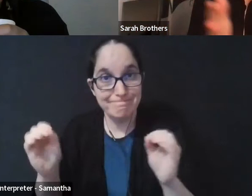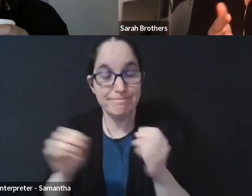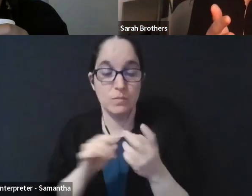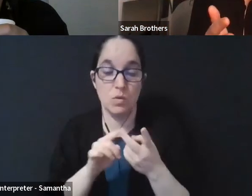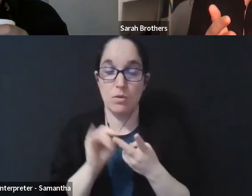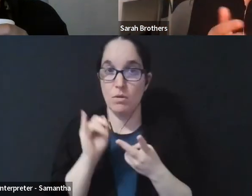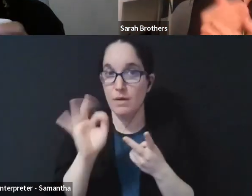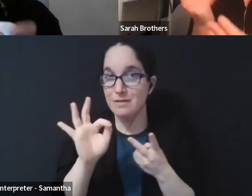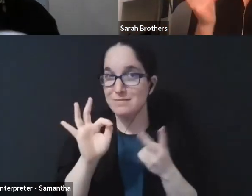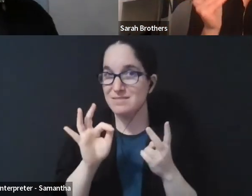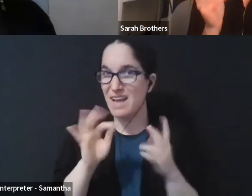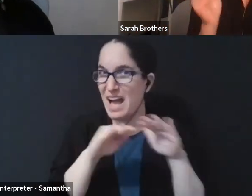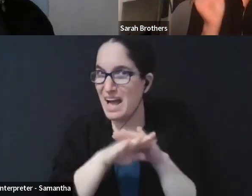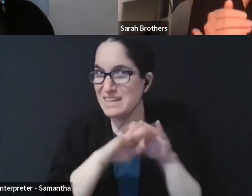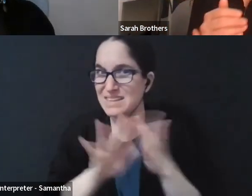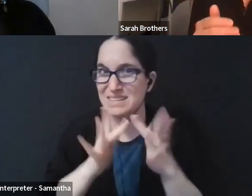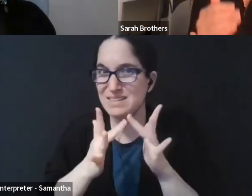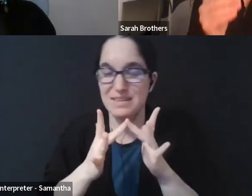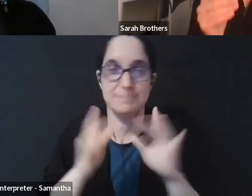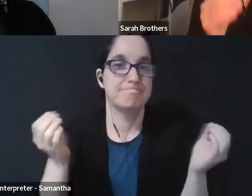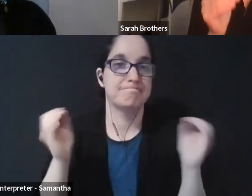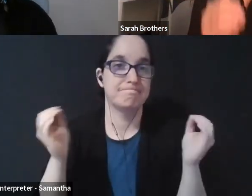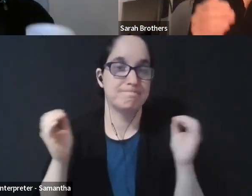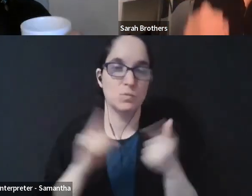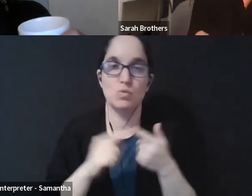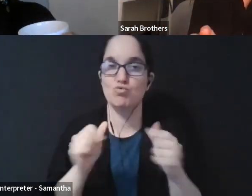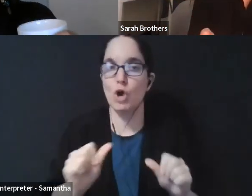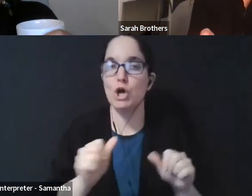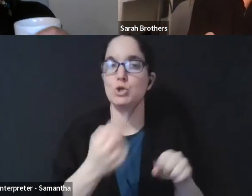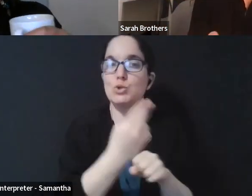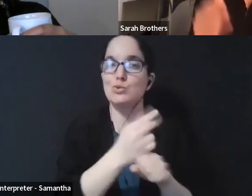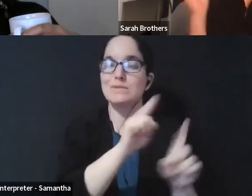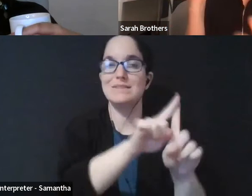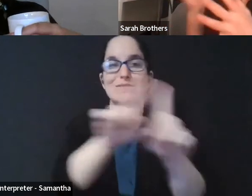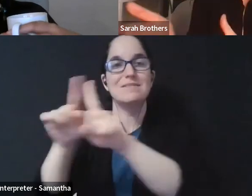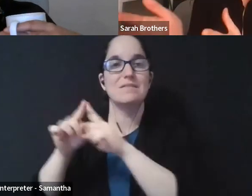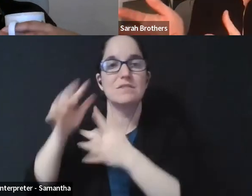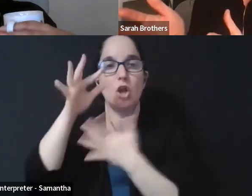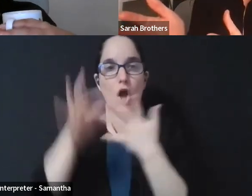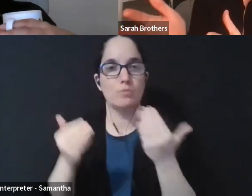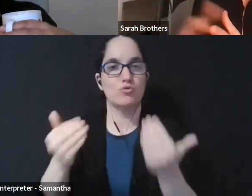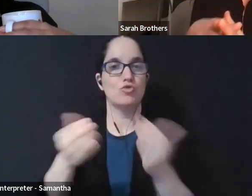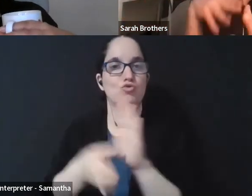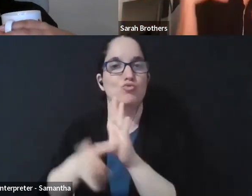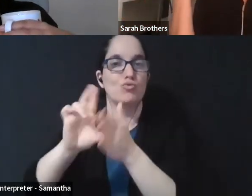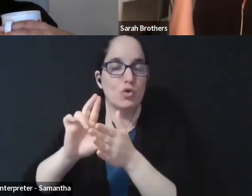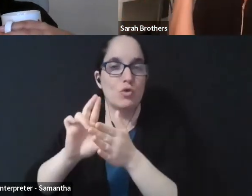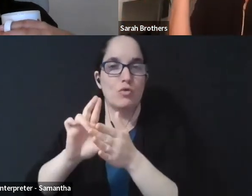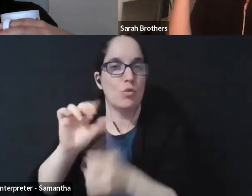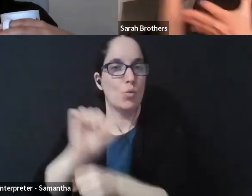own internet access. We also use a whole lot of different methods to review documents. So talking out